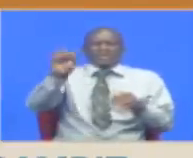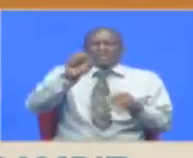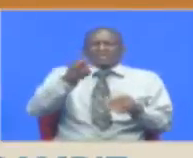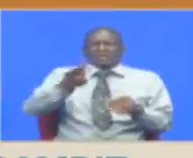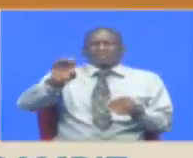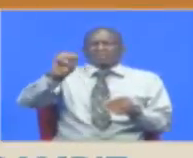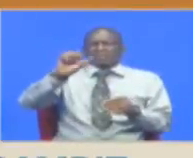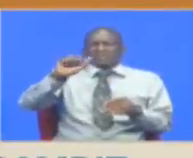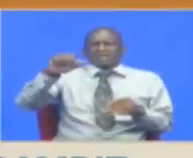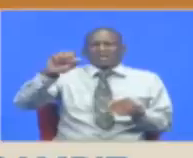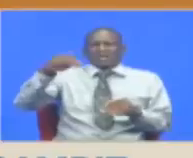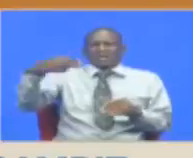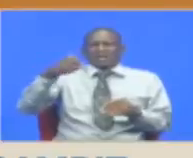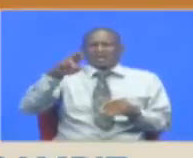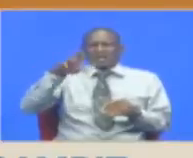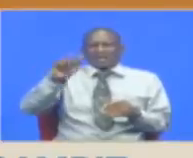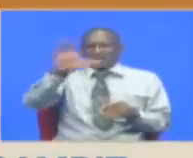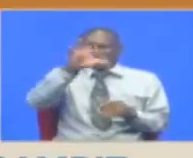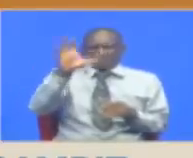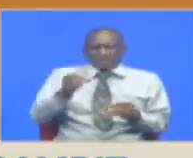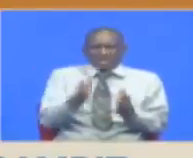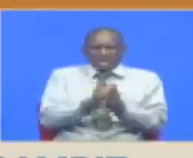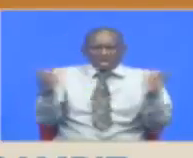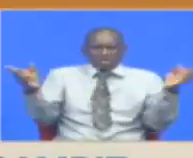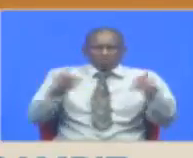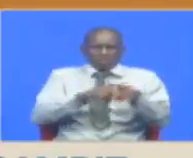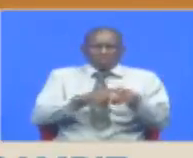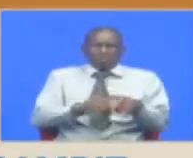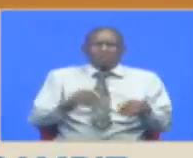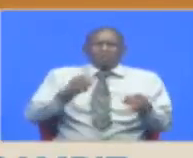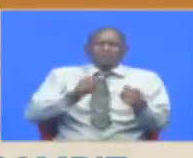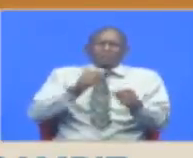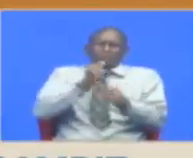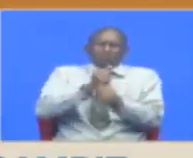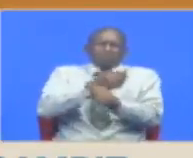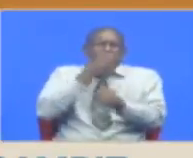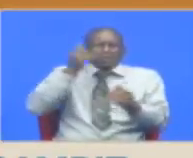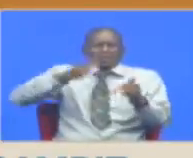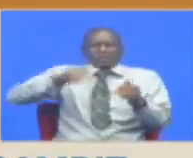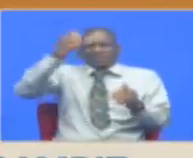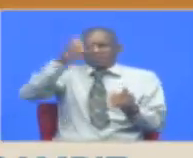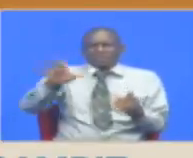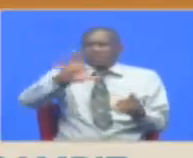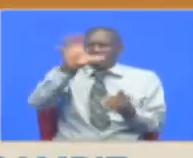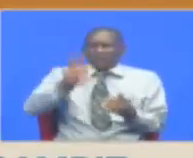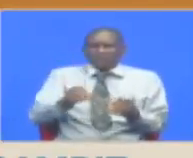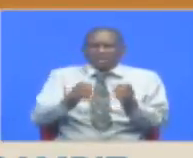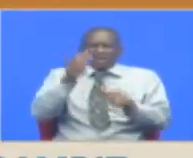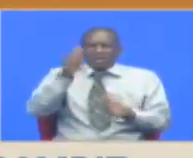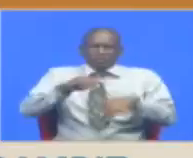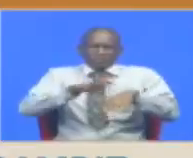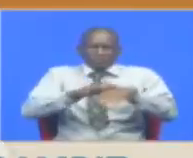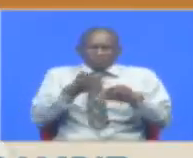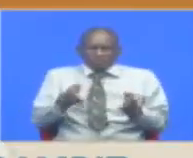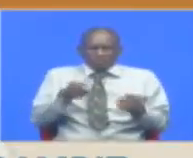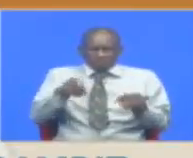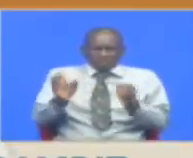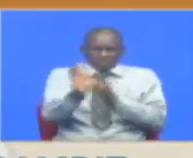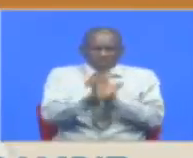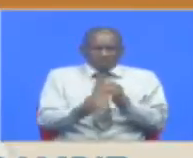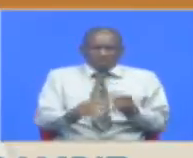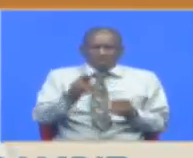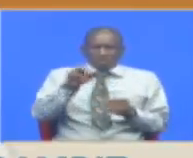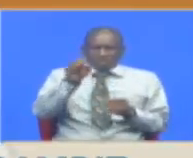Africa, and we are soon going to be overtaking South Africa, actually, which hopefully is a good thing for this country.